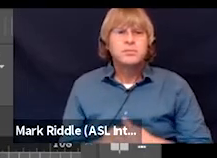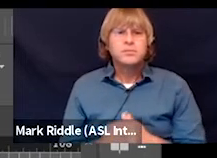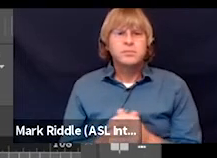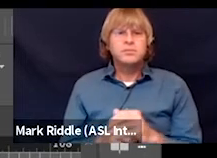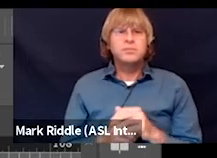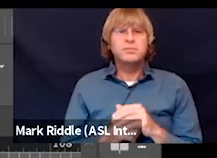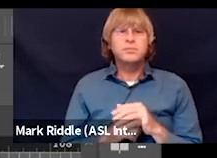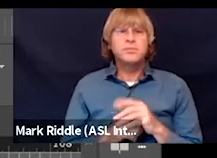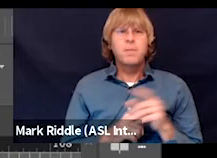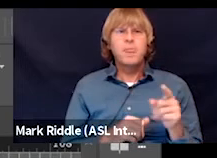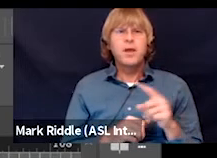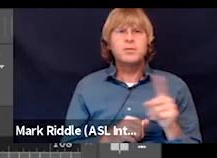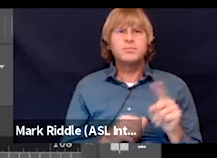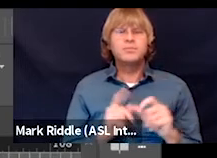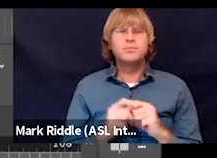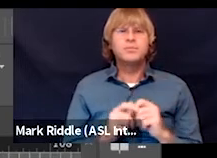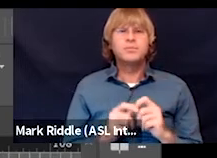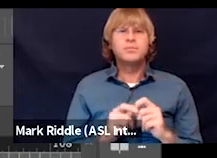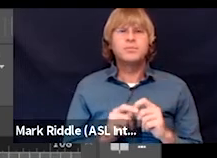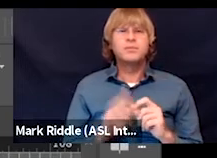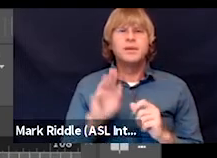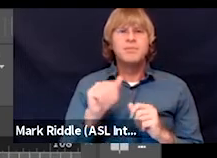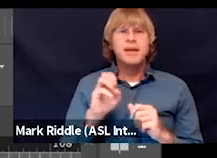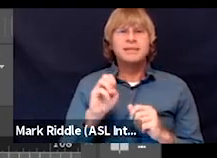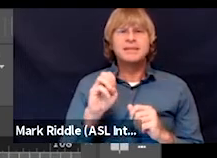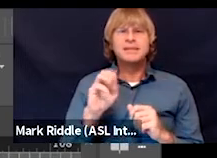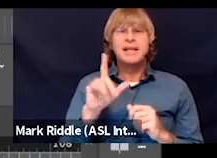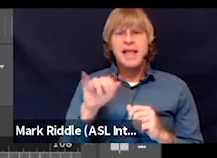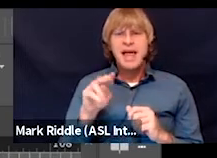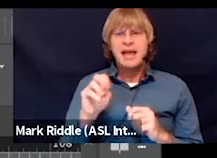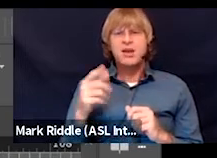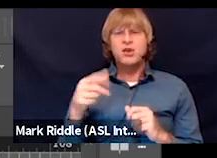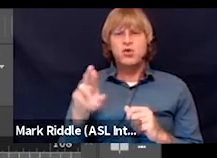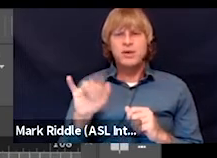I can never, okay. There Baseline grid.